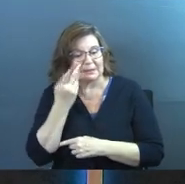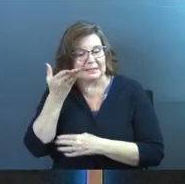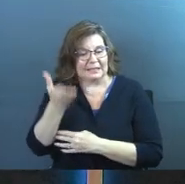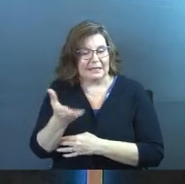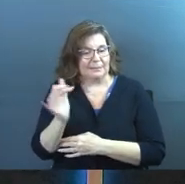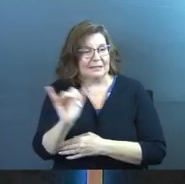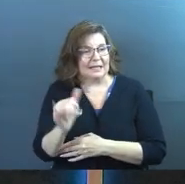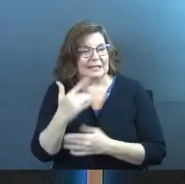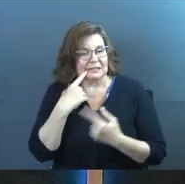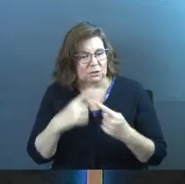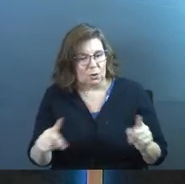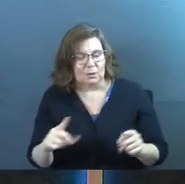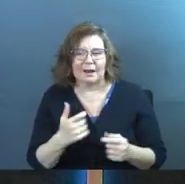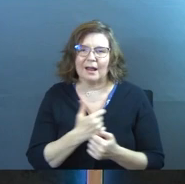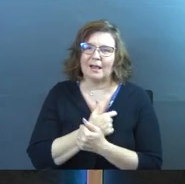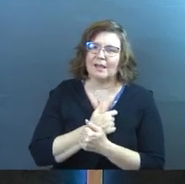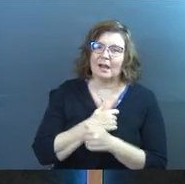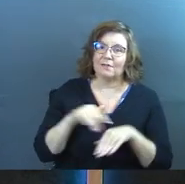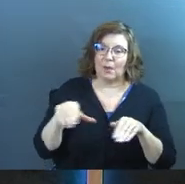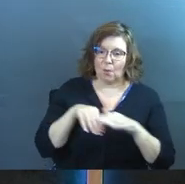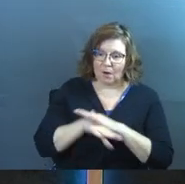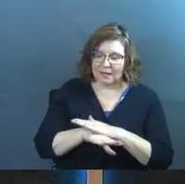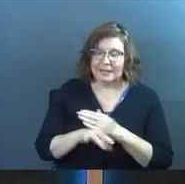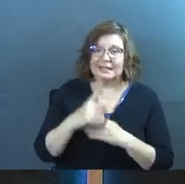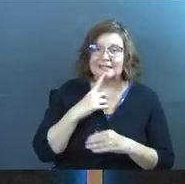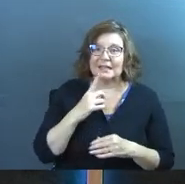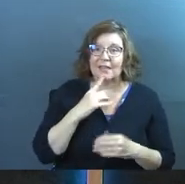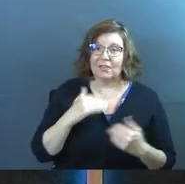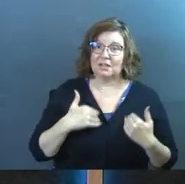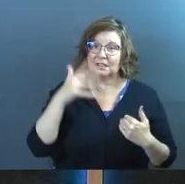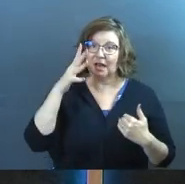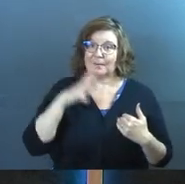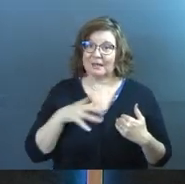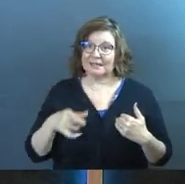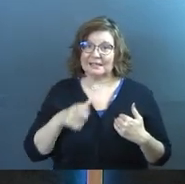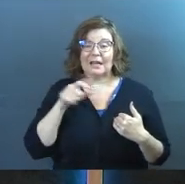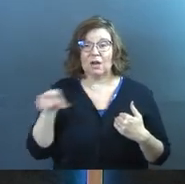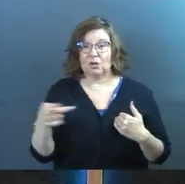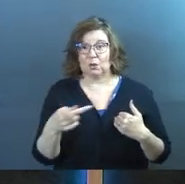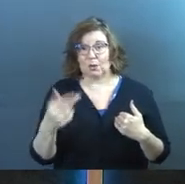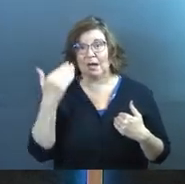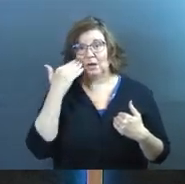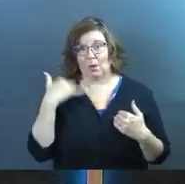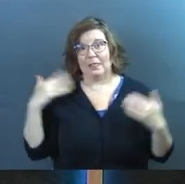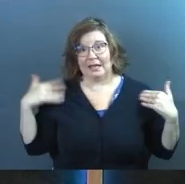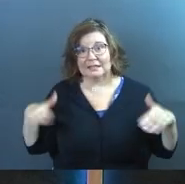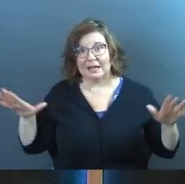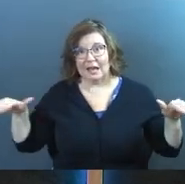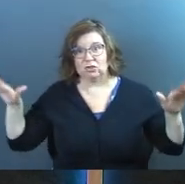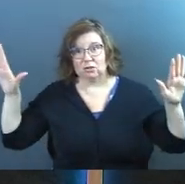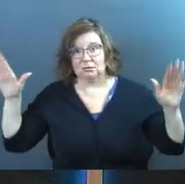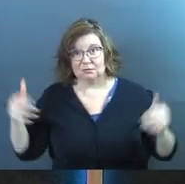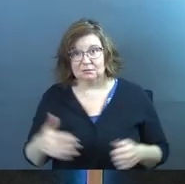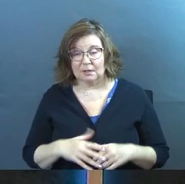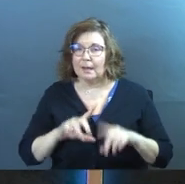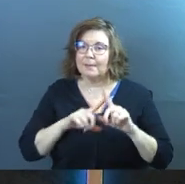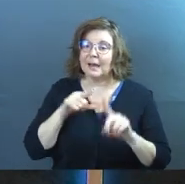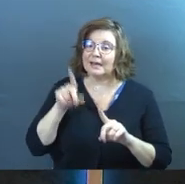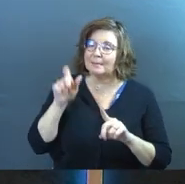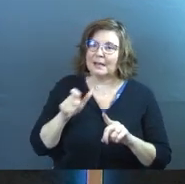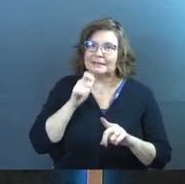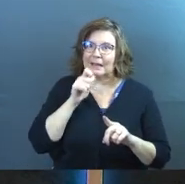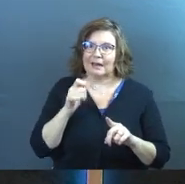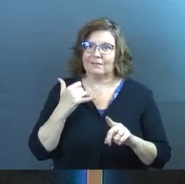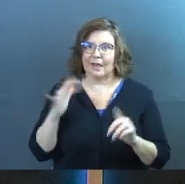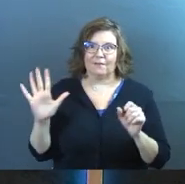see him just as he told you. I love that they walk in and it says there's a young man sitting there. Now you and I know that's an angel. But he must